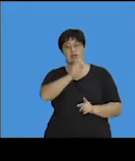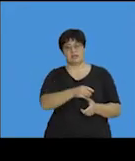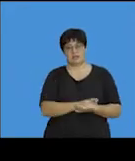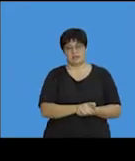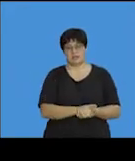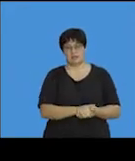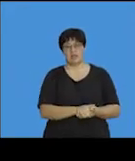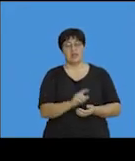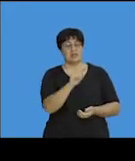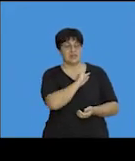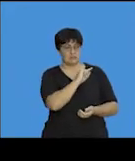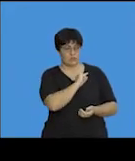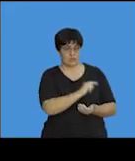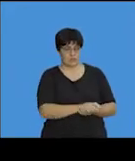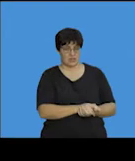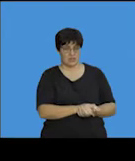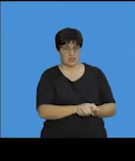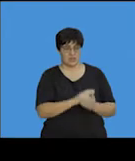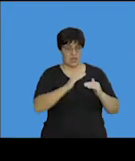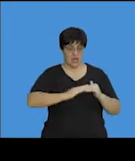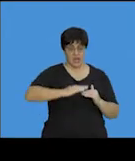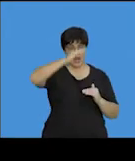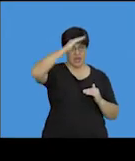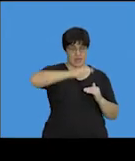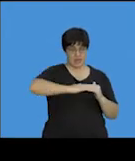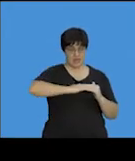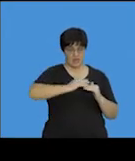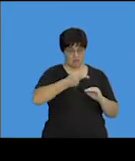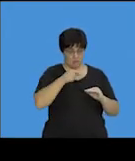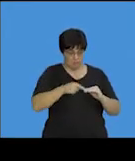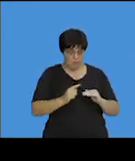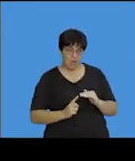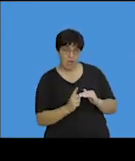this answer. Therefore, the height